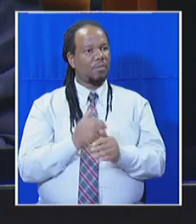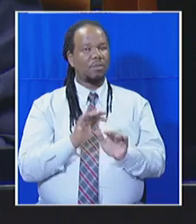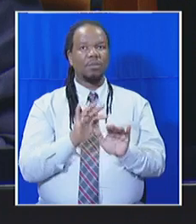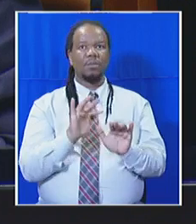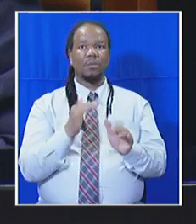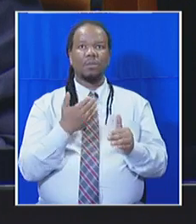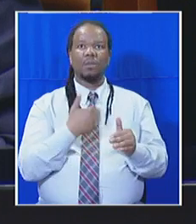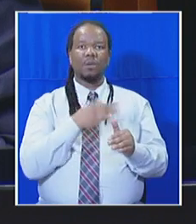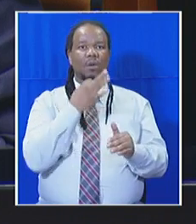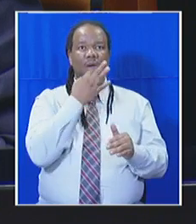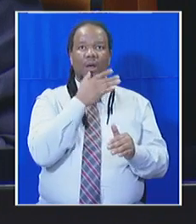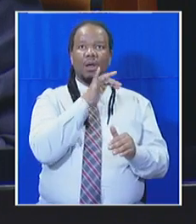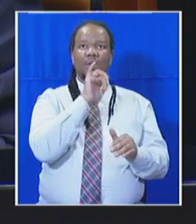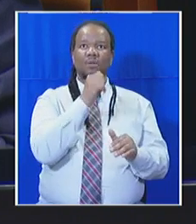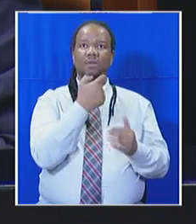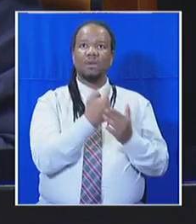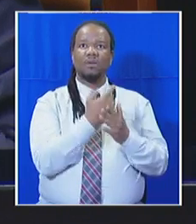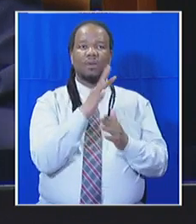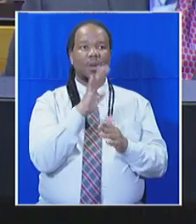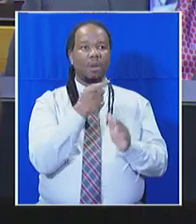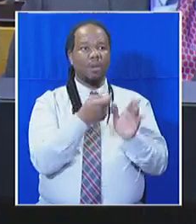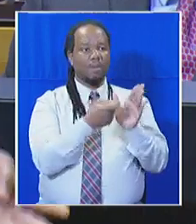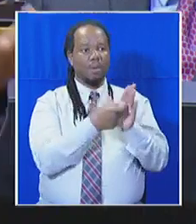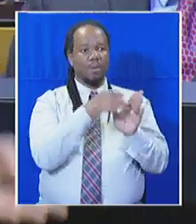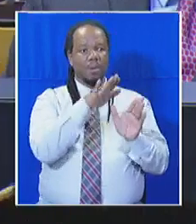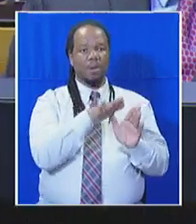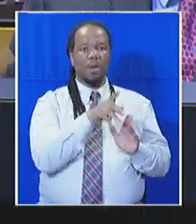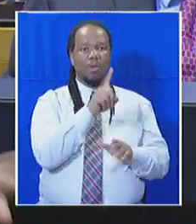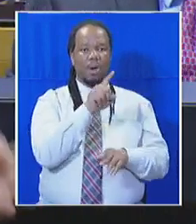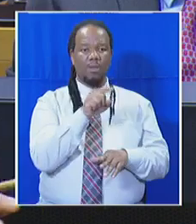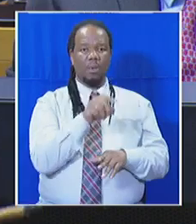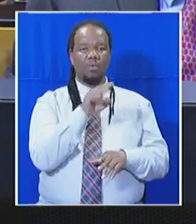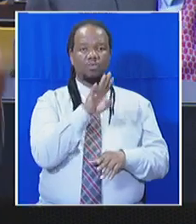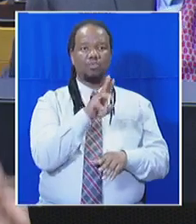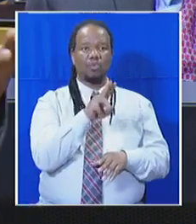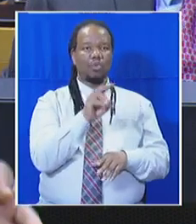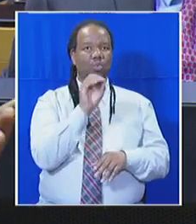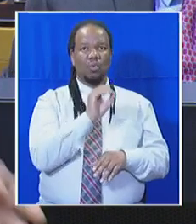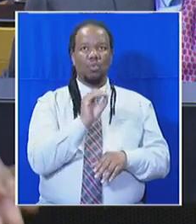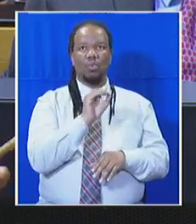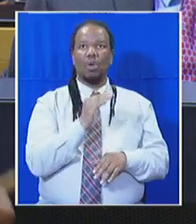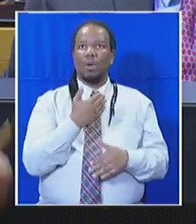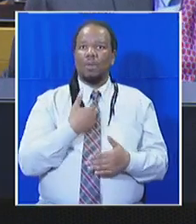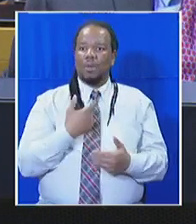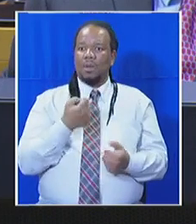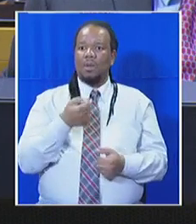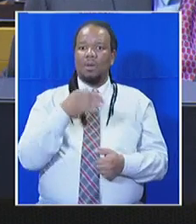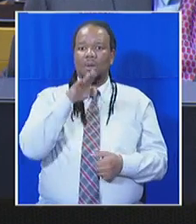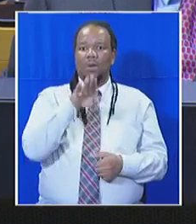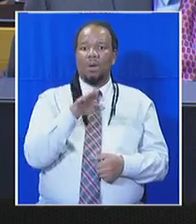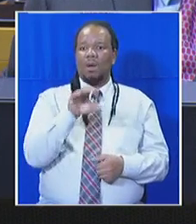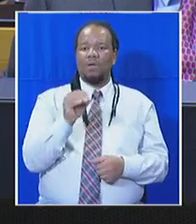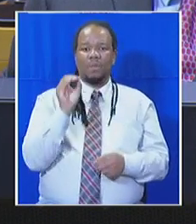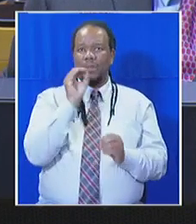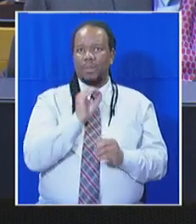never bought any car for 1.2 million rand. I don't have it. There's no car for 1.2 million rand in my